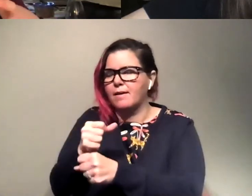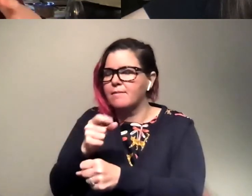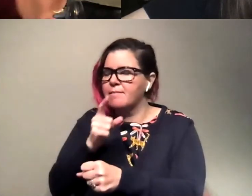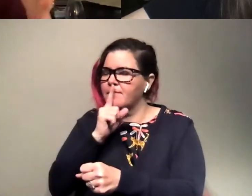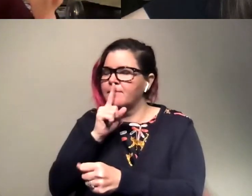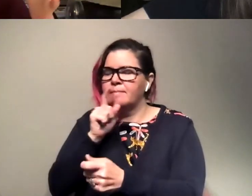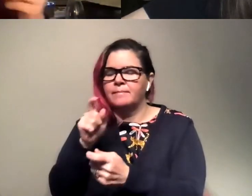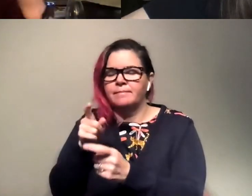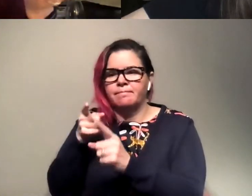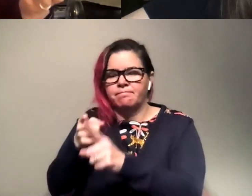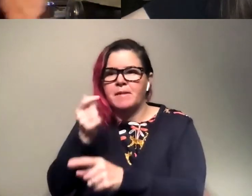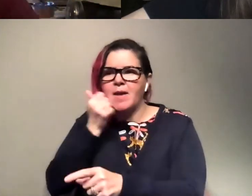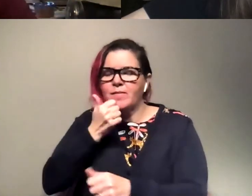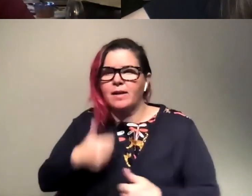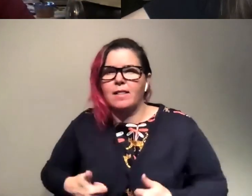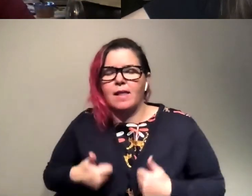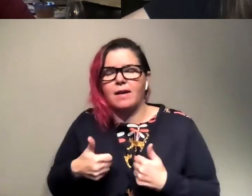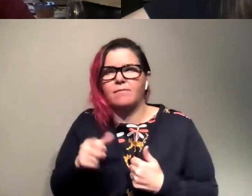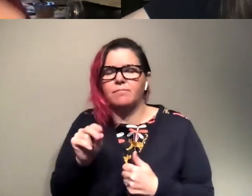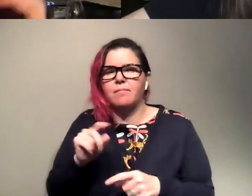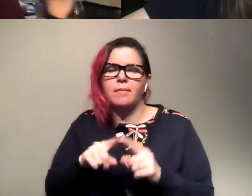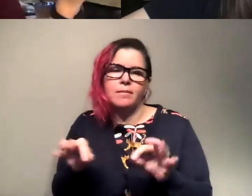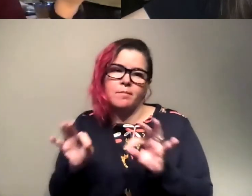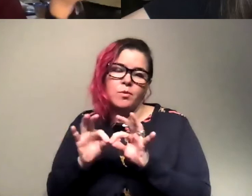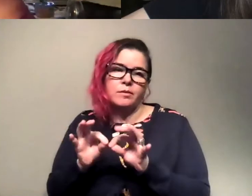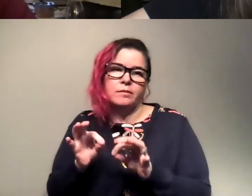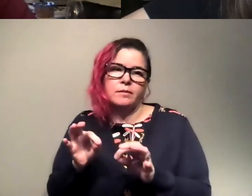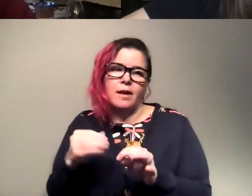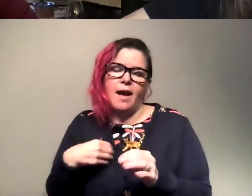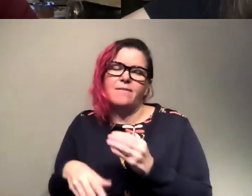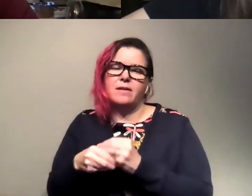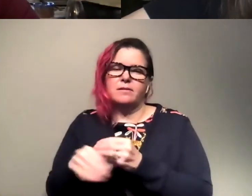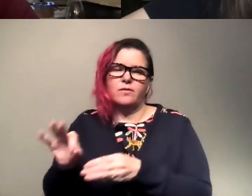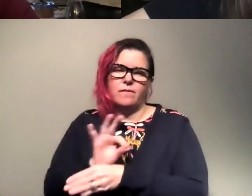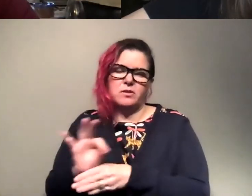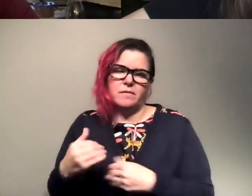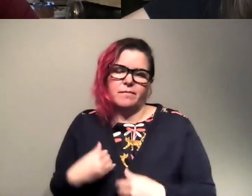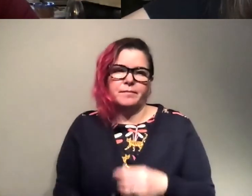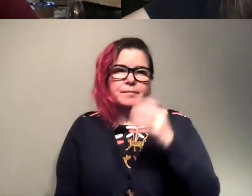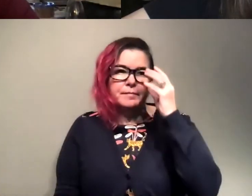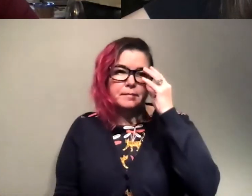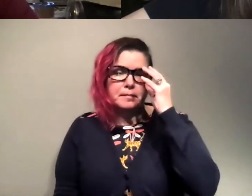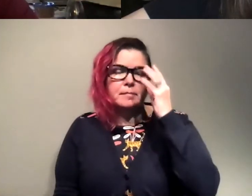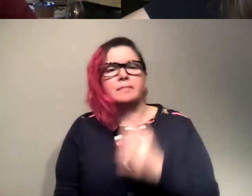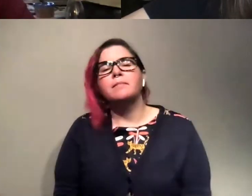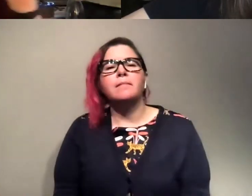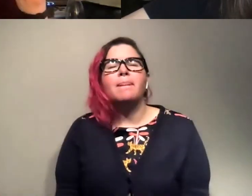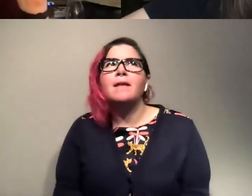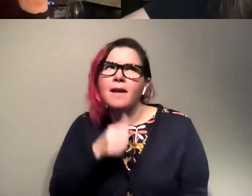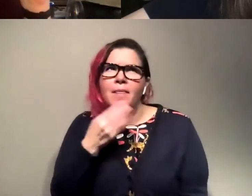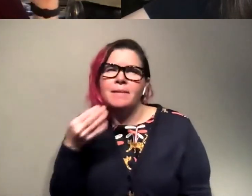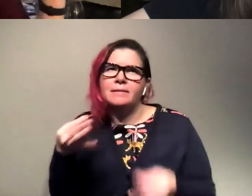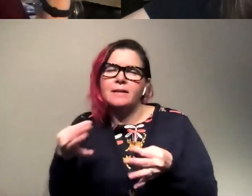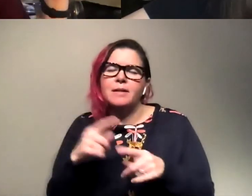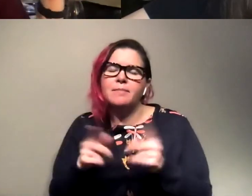like everyday life, but that are important that have these additional functions. That's not necessarily the best explanation, but